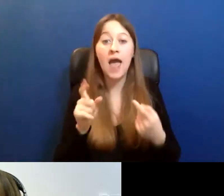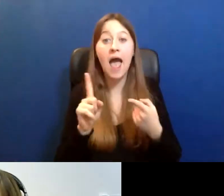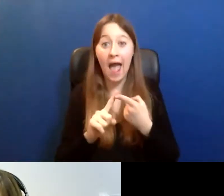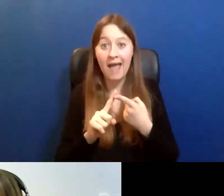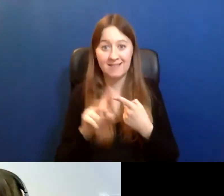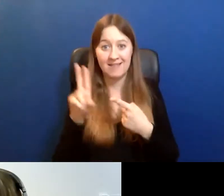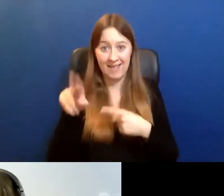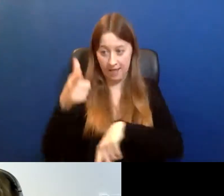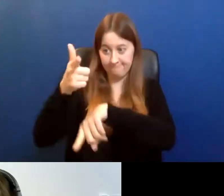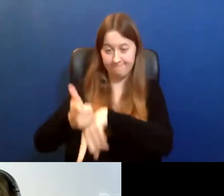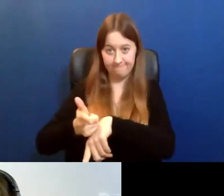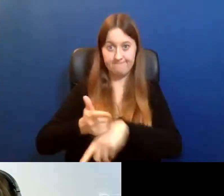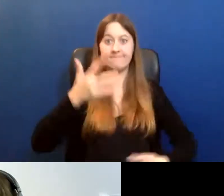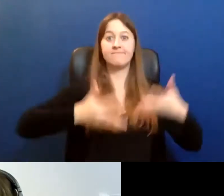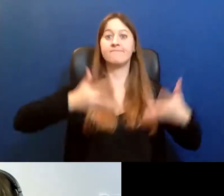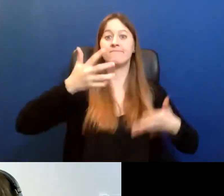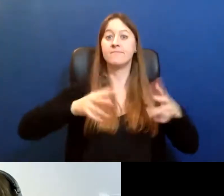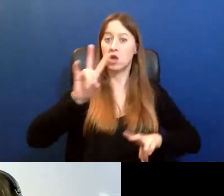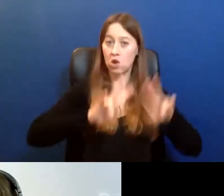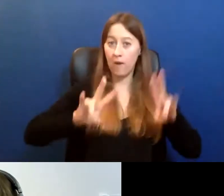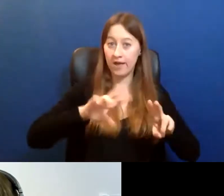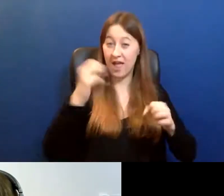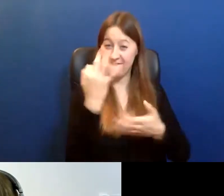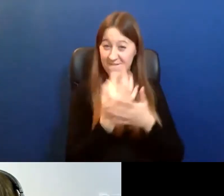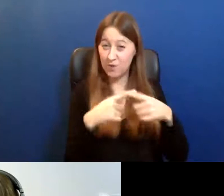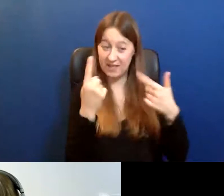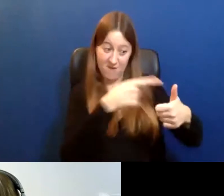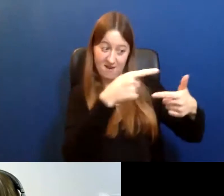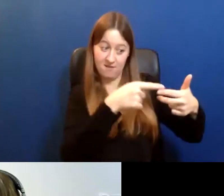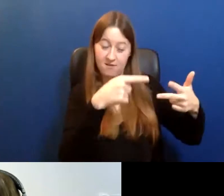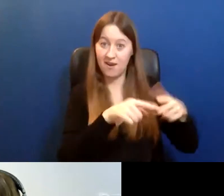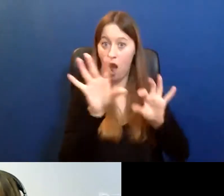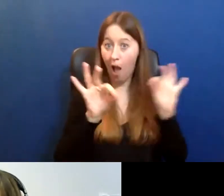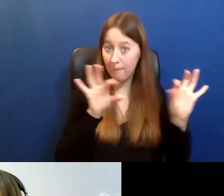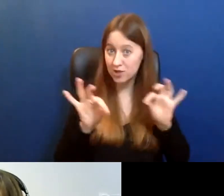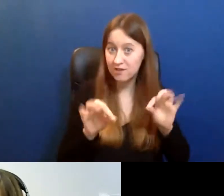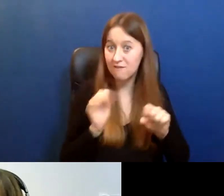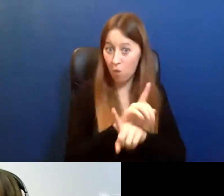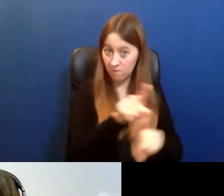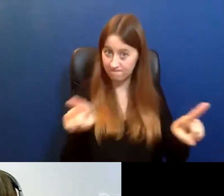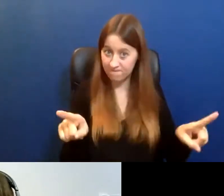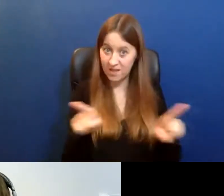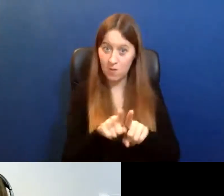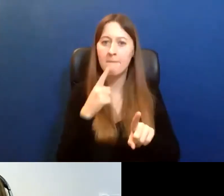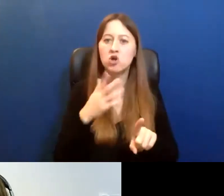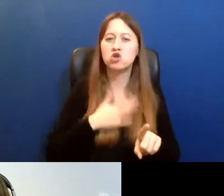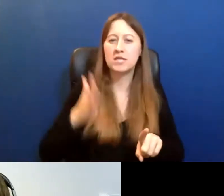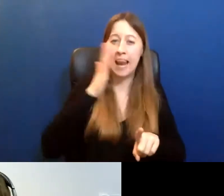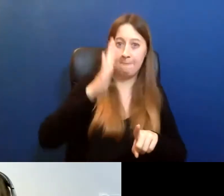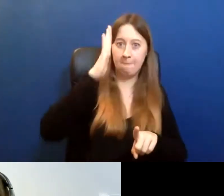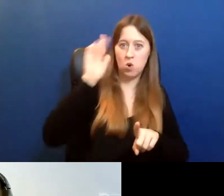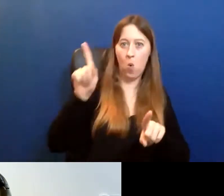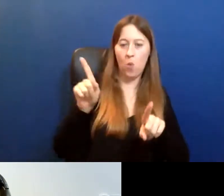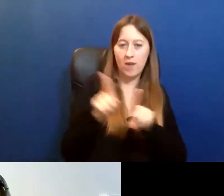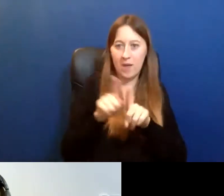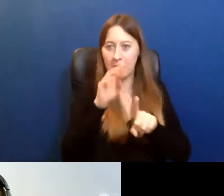your video if you would like to sign a question. So we have a couple of different options open for people. Just give us enough notice that we're able to find where